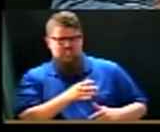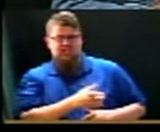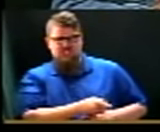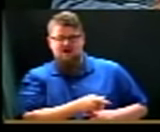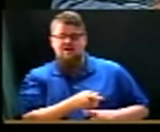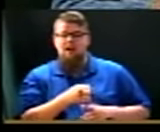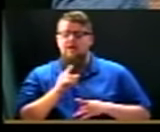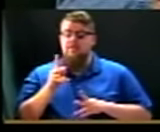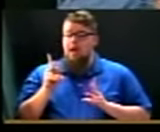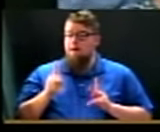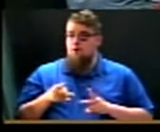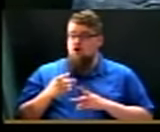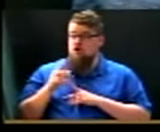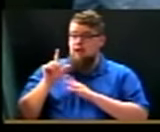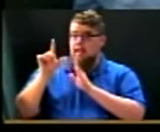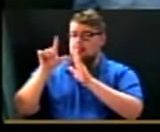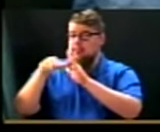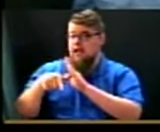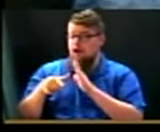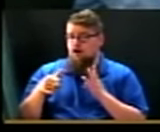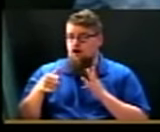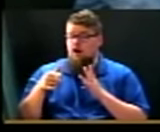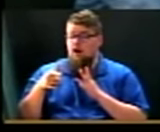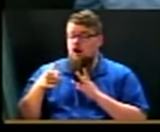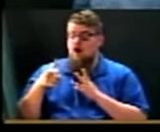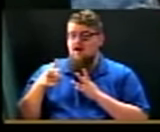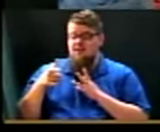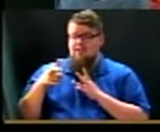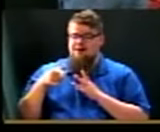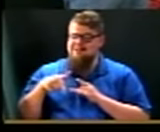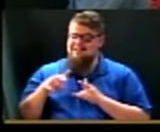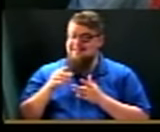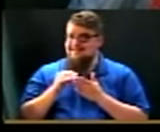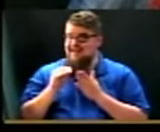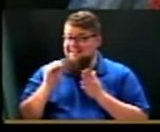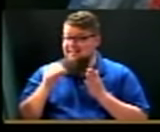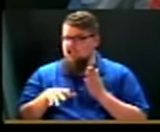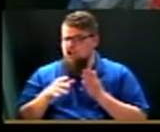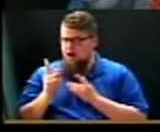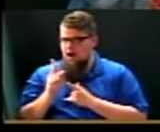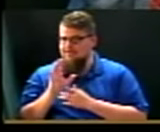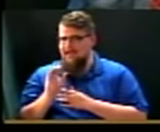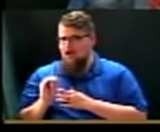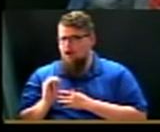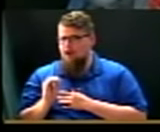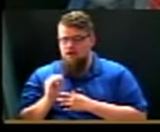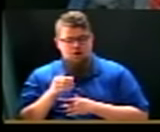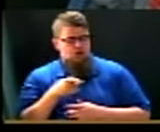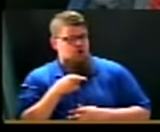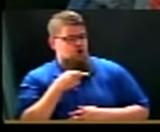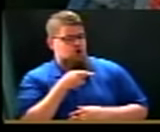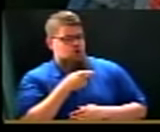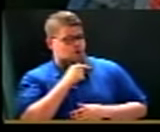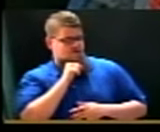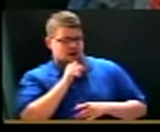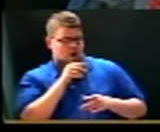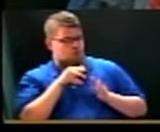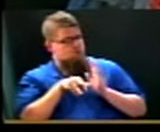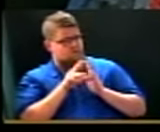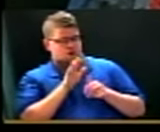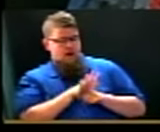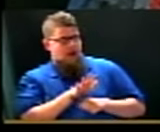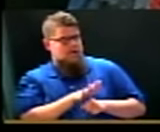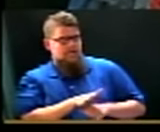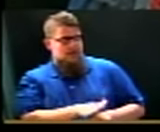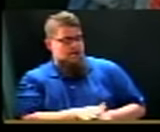person was subsequently told later, and this is a teacher in Knox County, that they had not reviewed enough